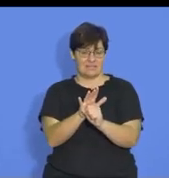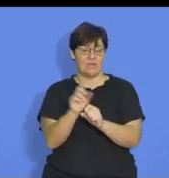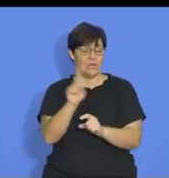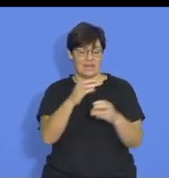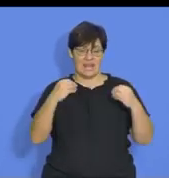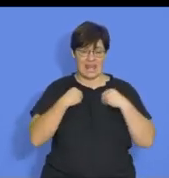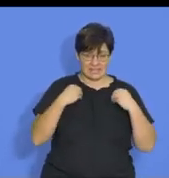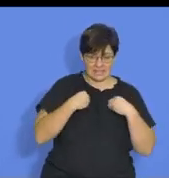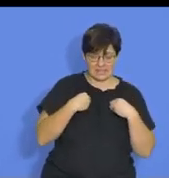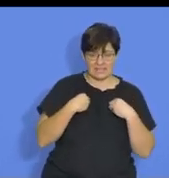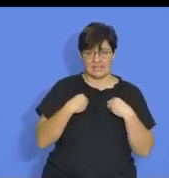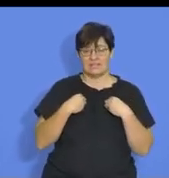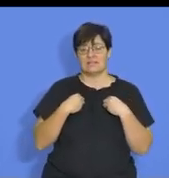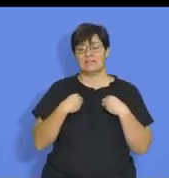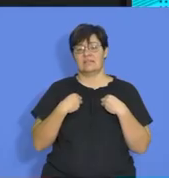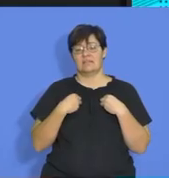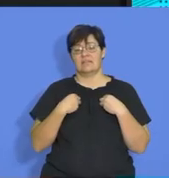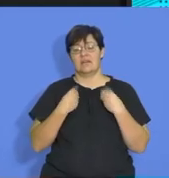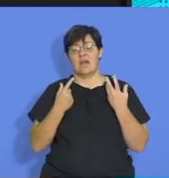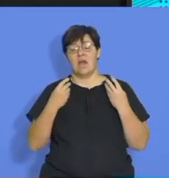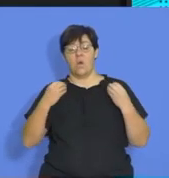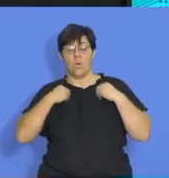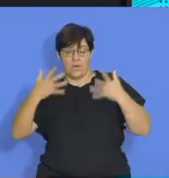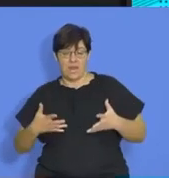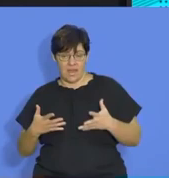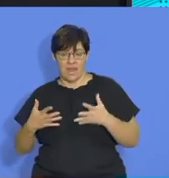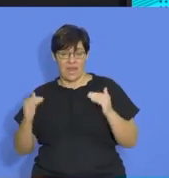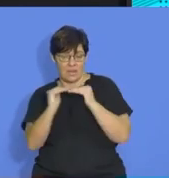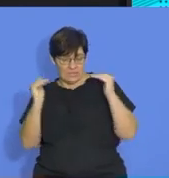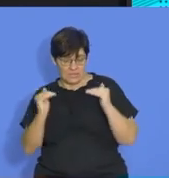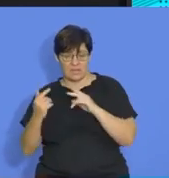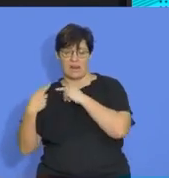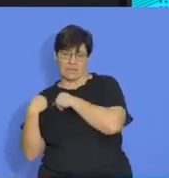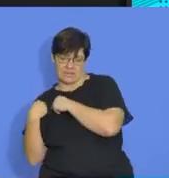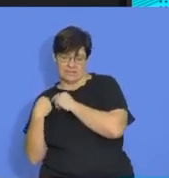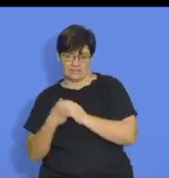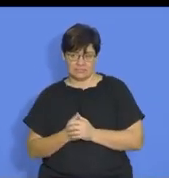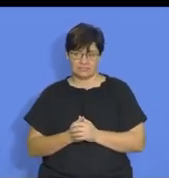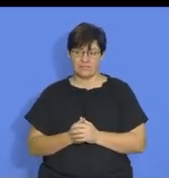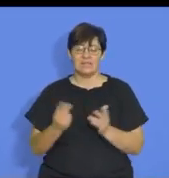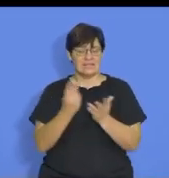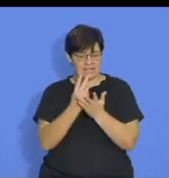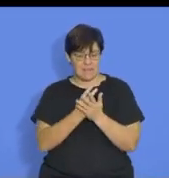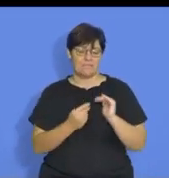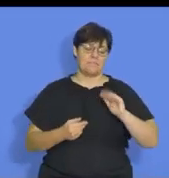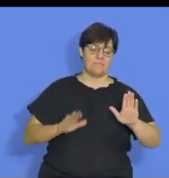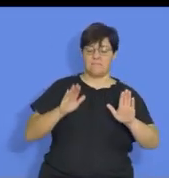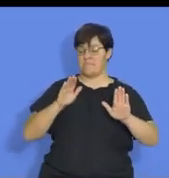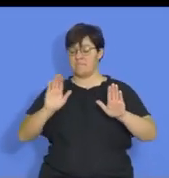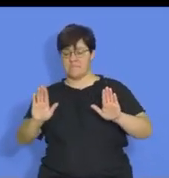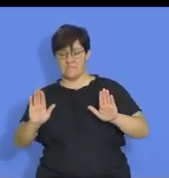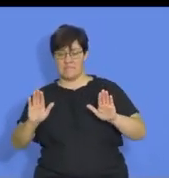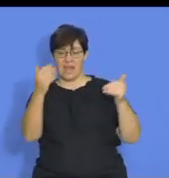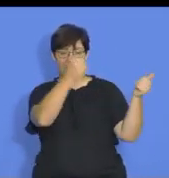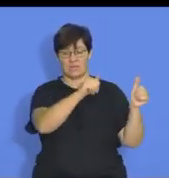on assets, owner's equity, or liability. So exactly what we did in the previous transaction, we're going to